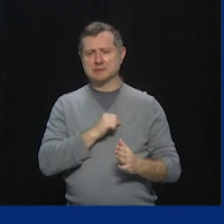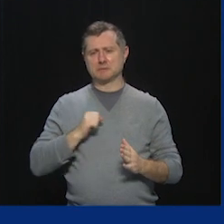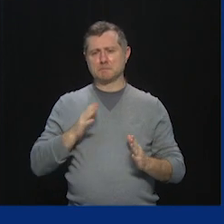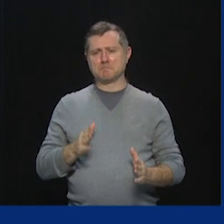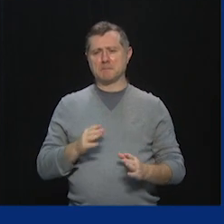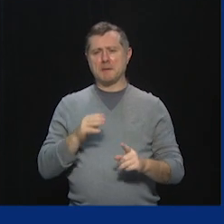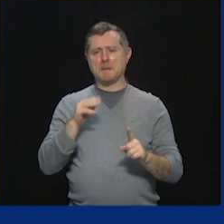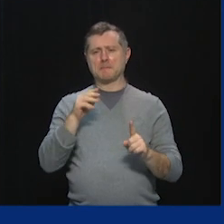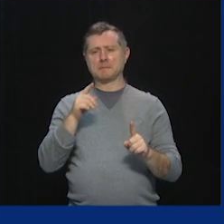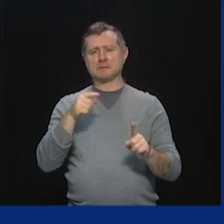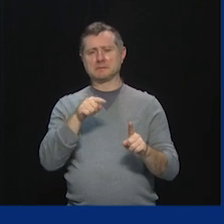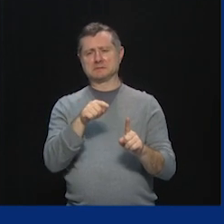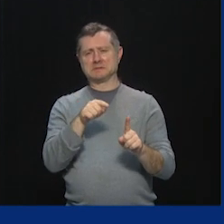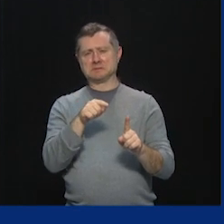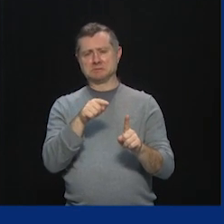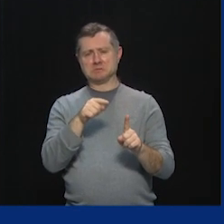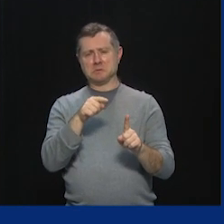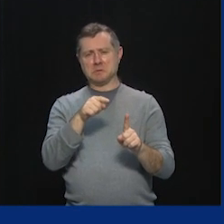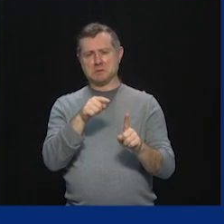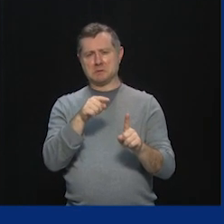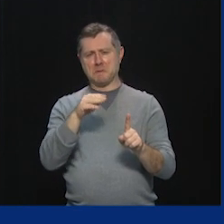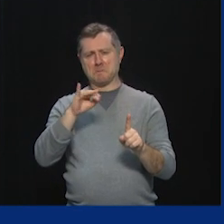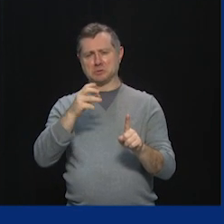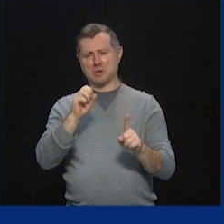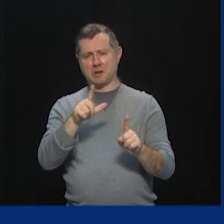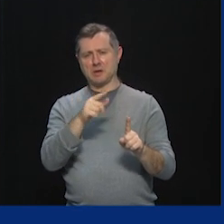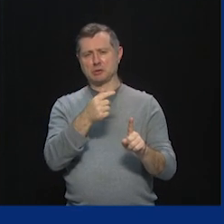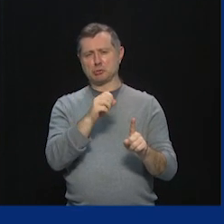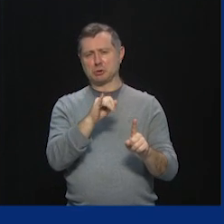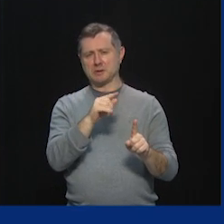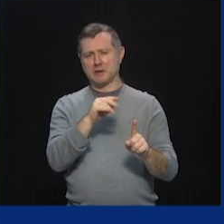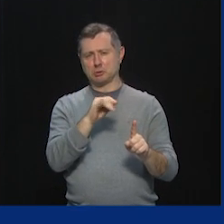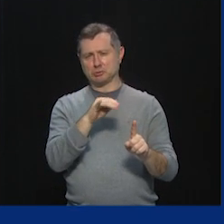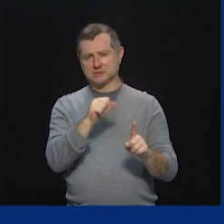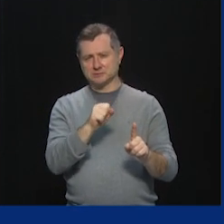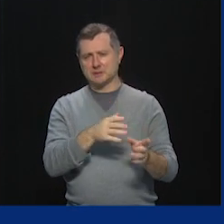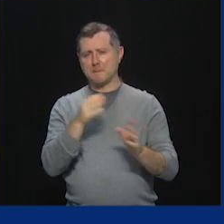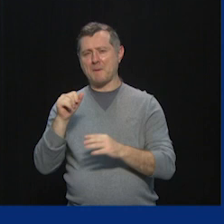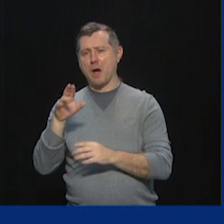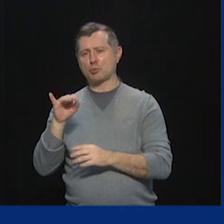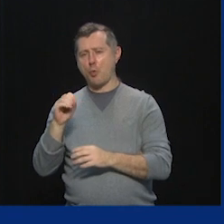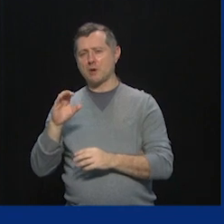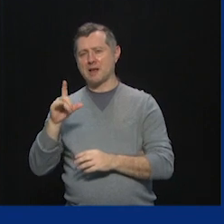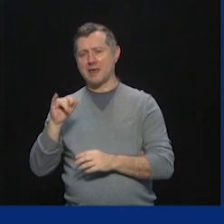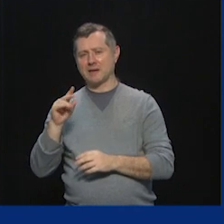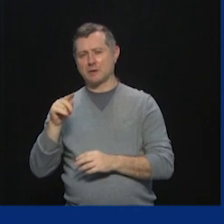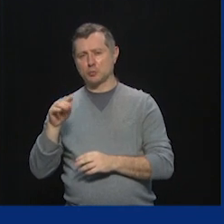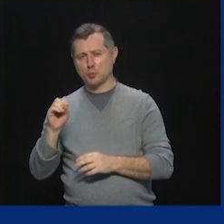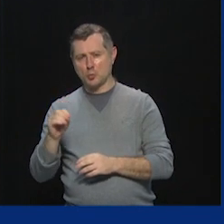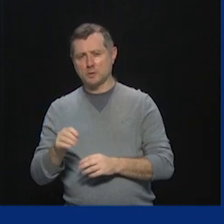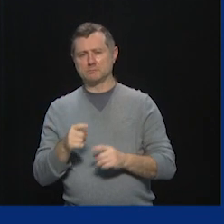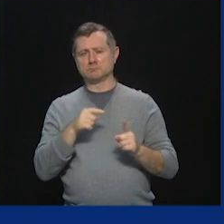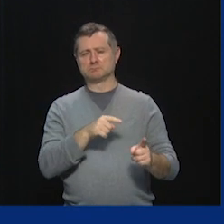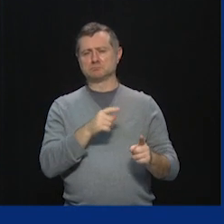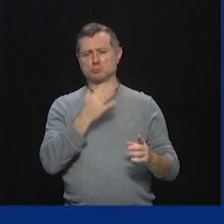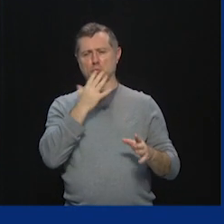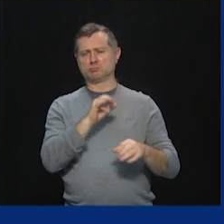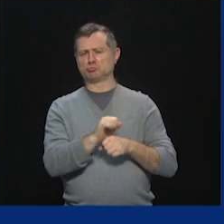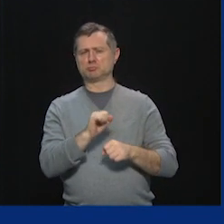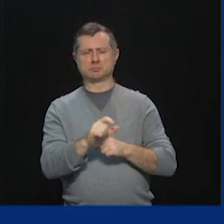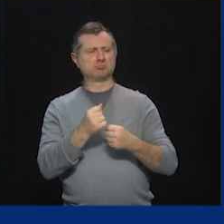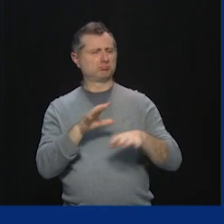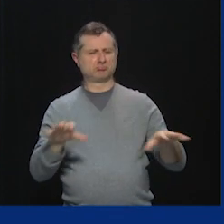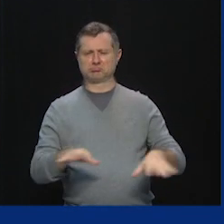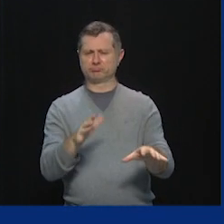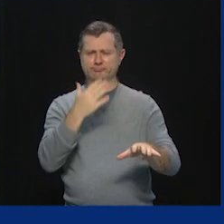for his efforts to make sure that our work sites are safe, as well as Assembly Member Karina Reyes,